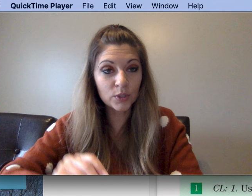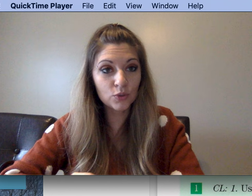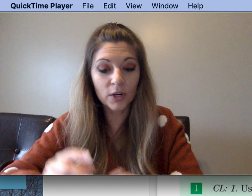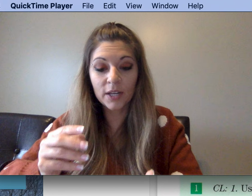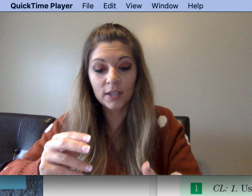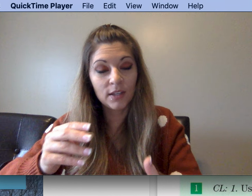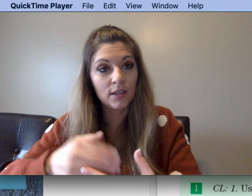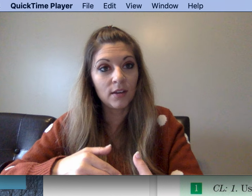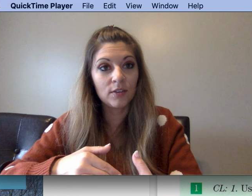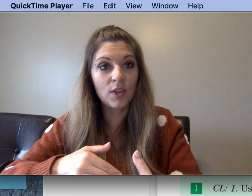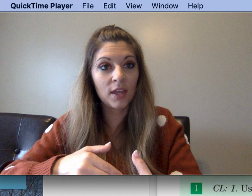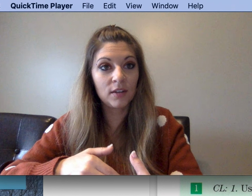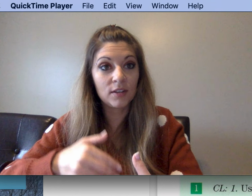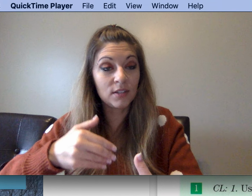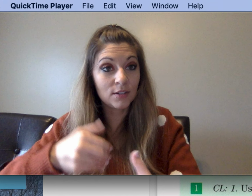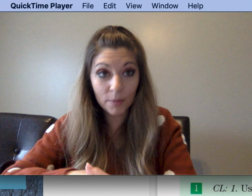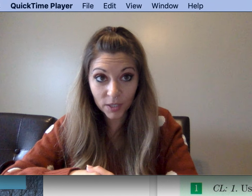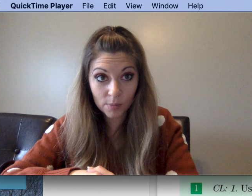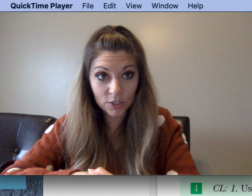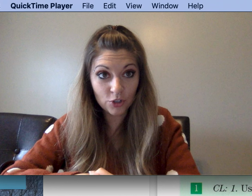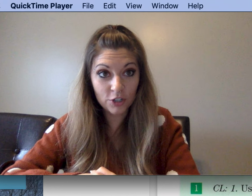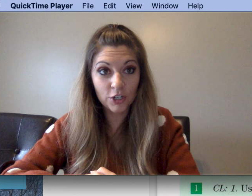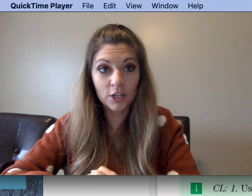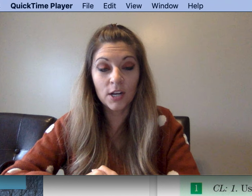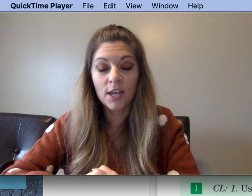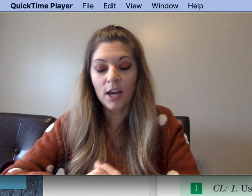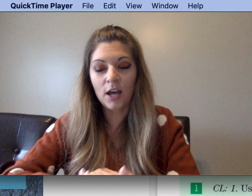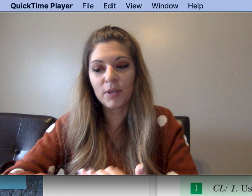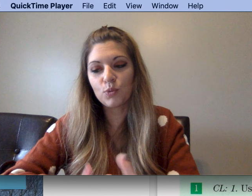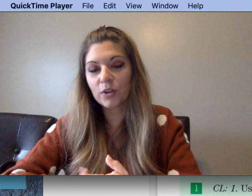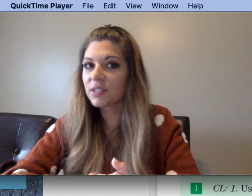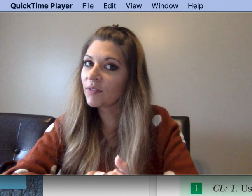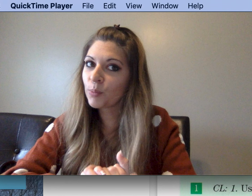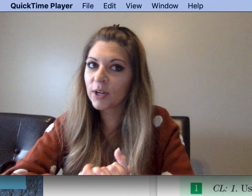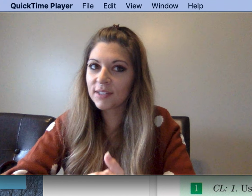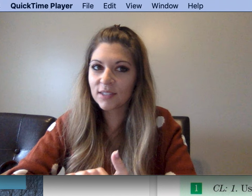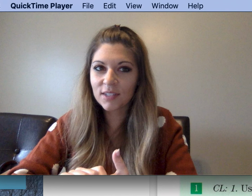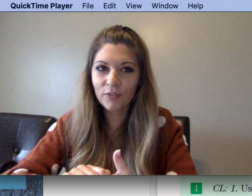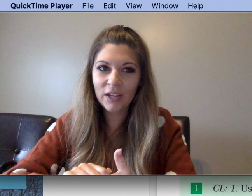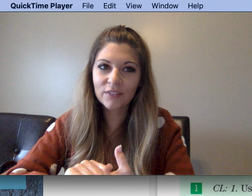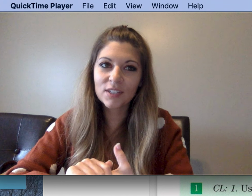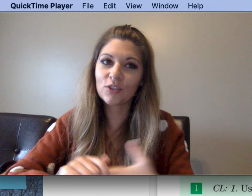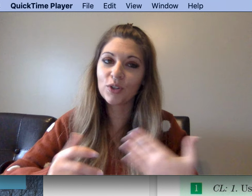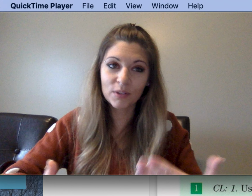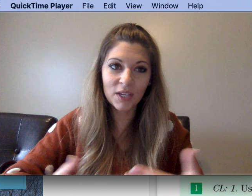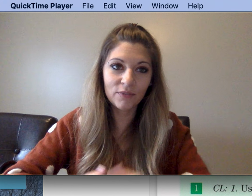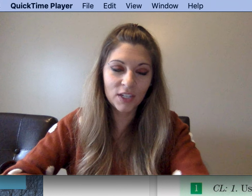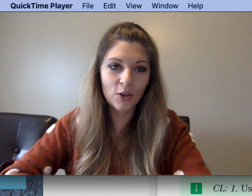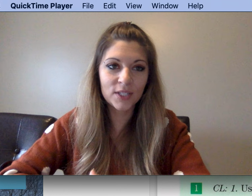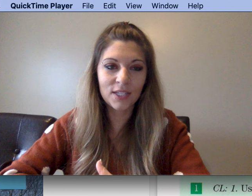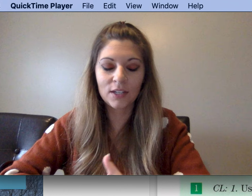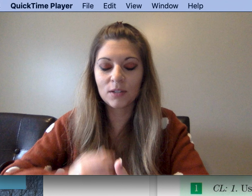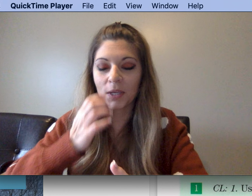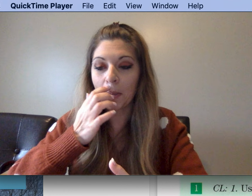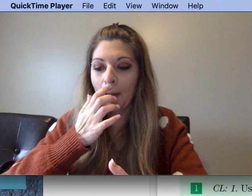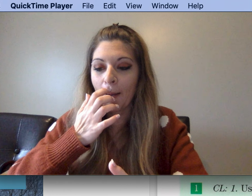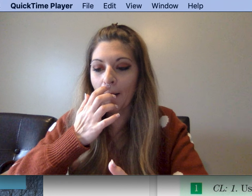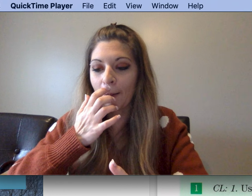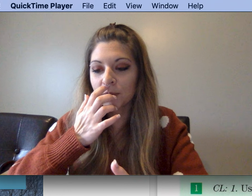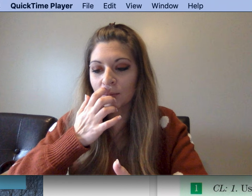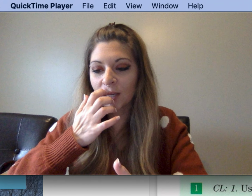a short story that is in topic comment structure. It's worth 7 points instead of 5 because I know you have to make a video and send it to